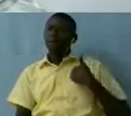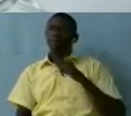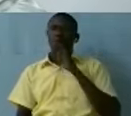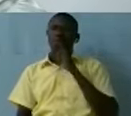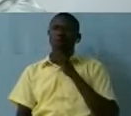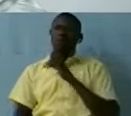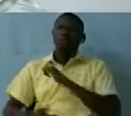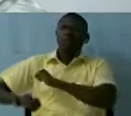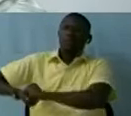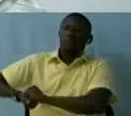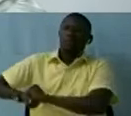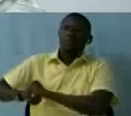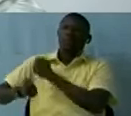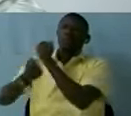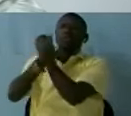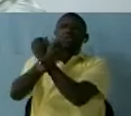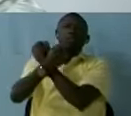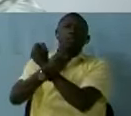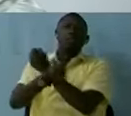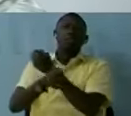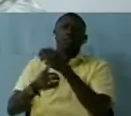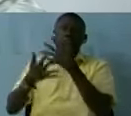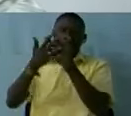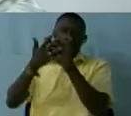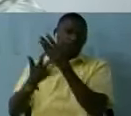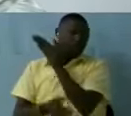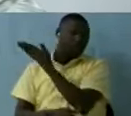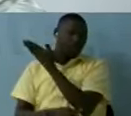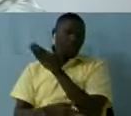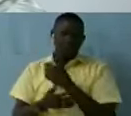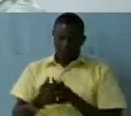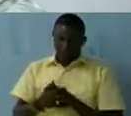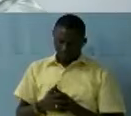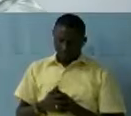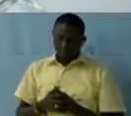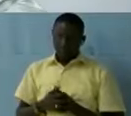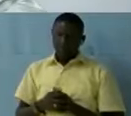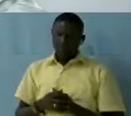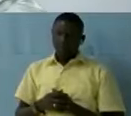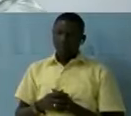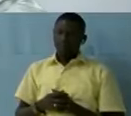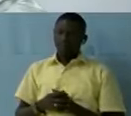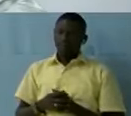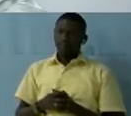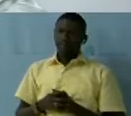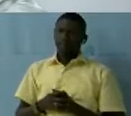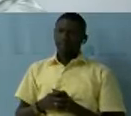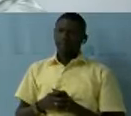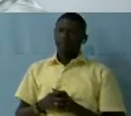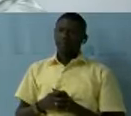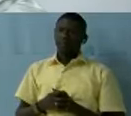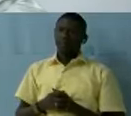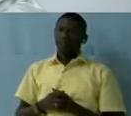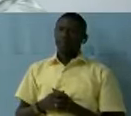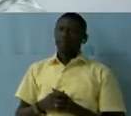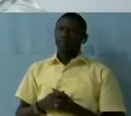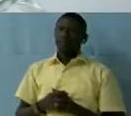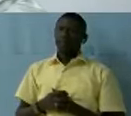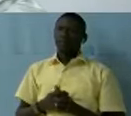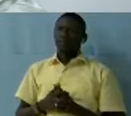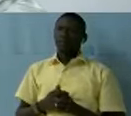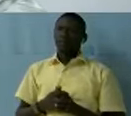prison. Alun kaito yin fulan foko TRRC modul fulal kumandi le menu nene tertanu NIA meni alon ko nyin temben ibe